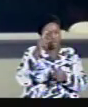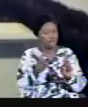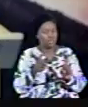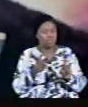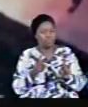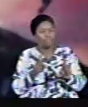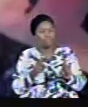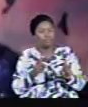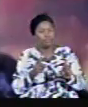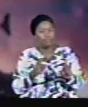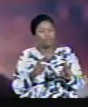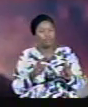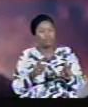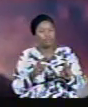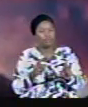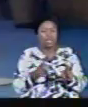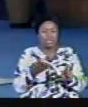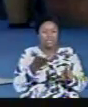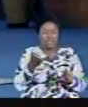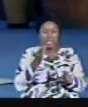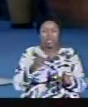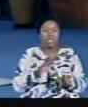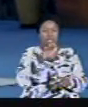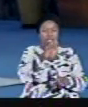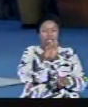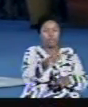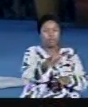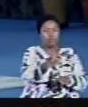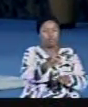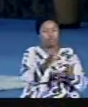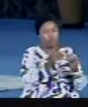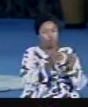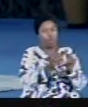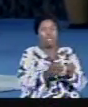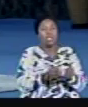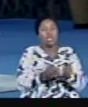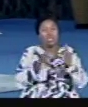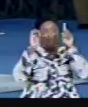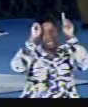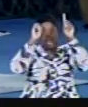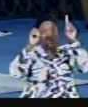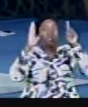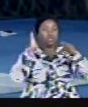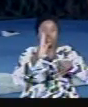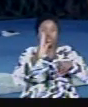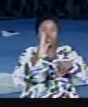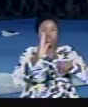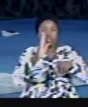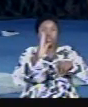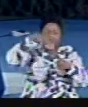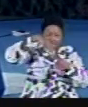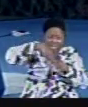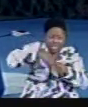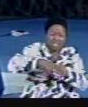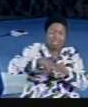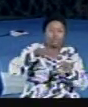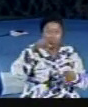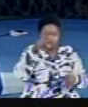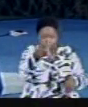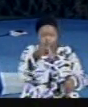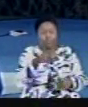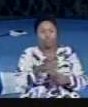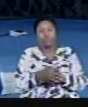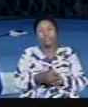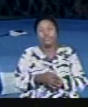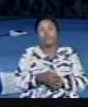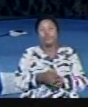there's still a step further. He shall be in you. When you